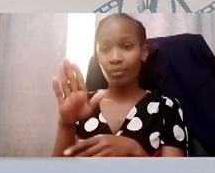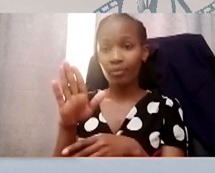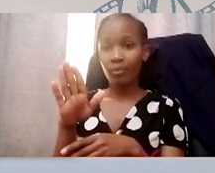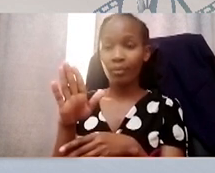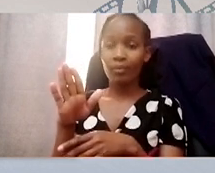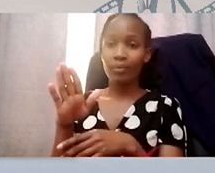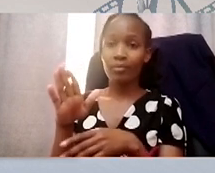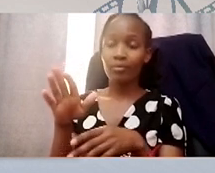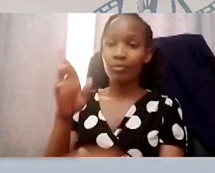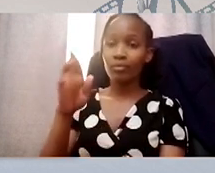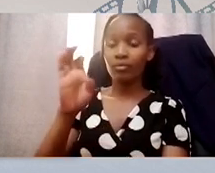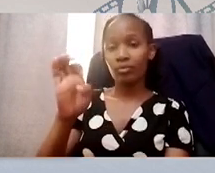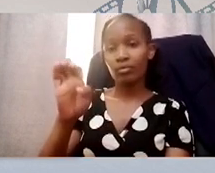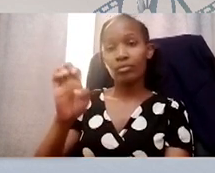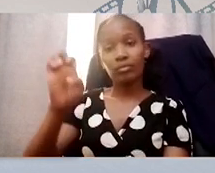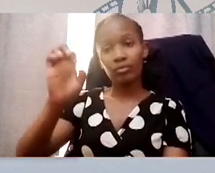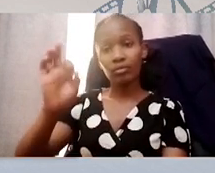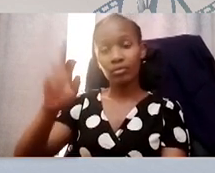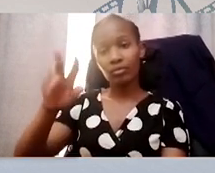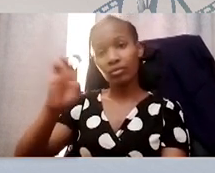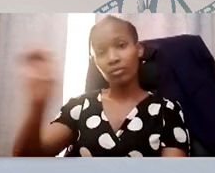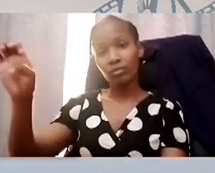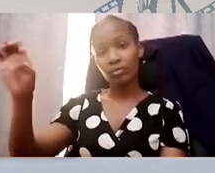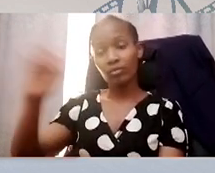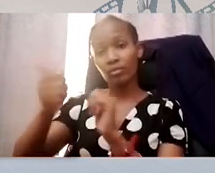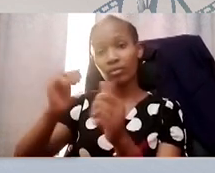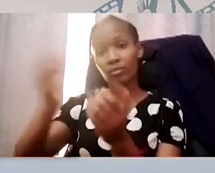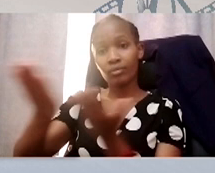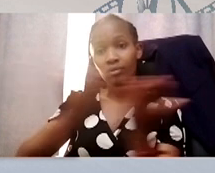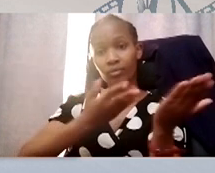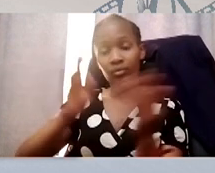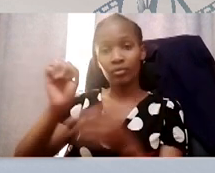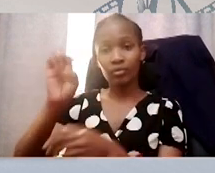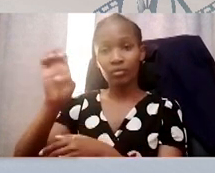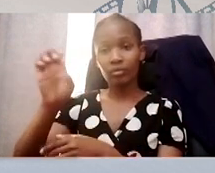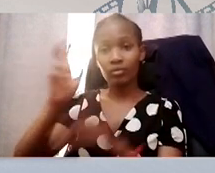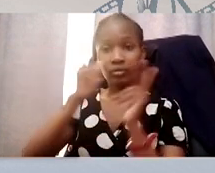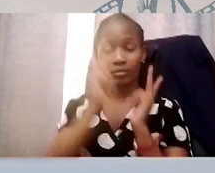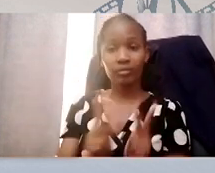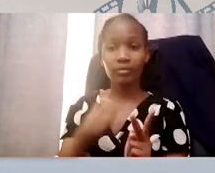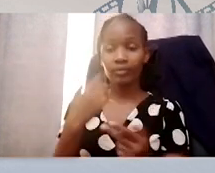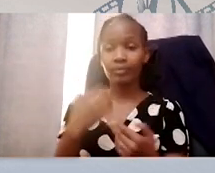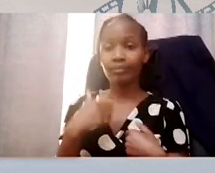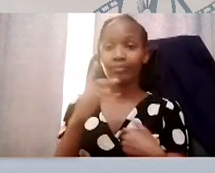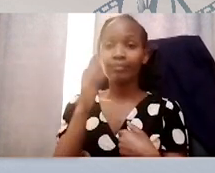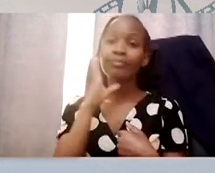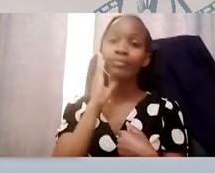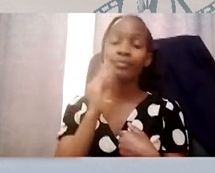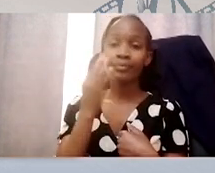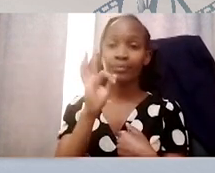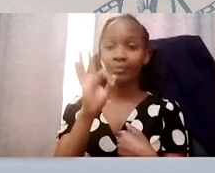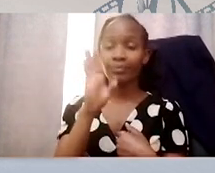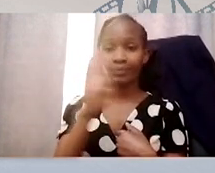sports. Welcome, Rose. And please, as somebody who has first-hand experience of being a refugee